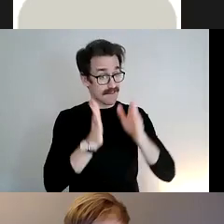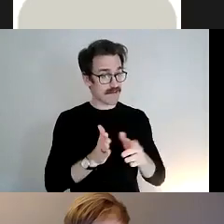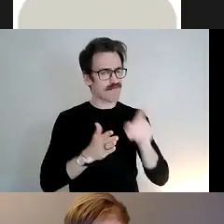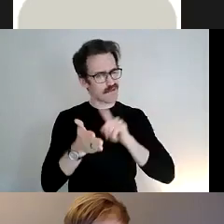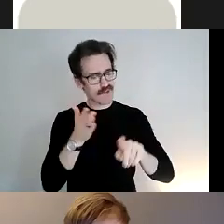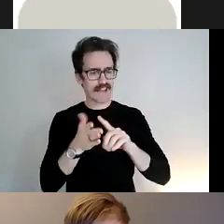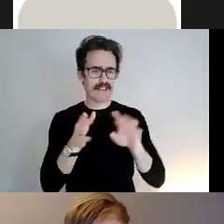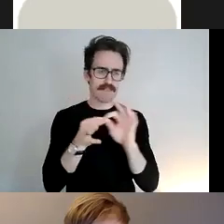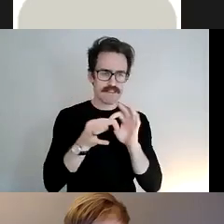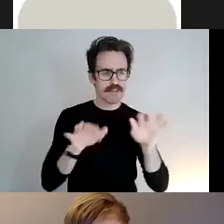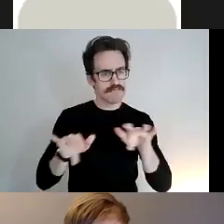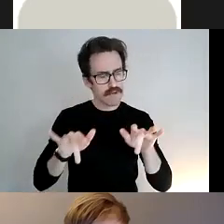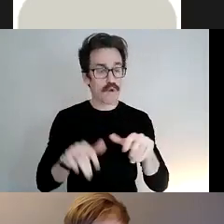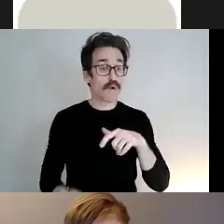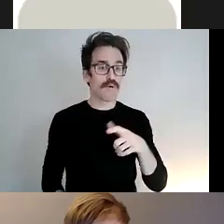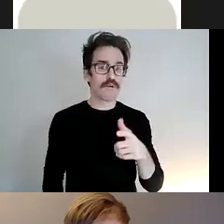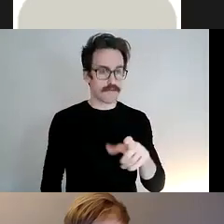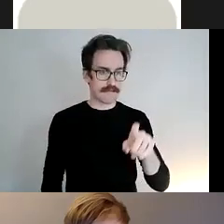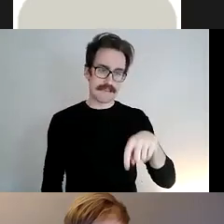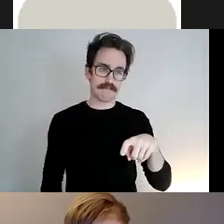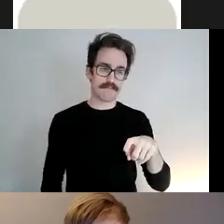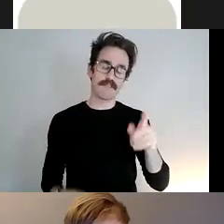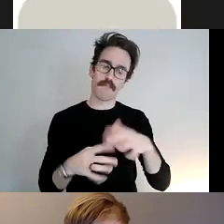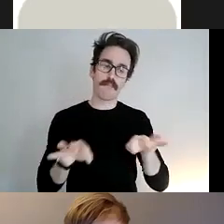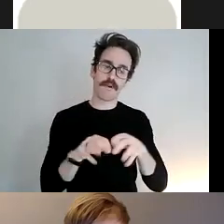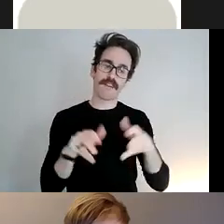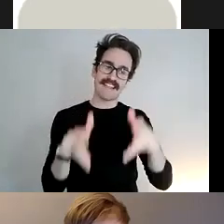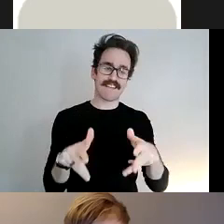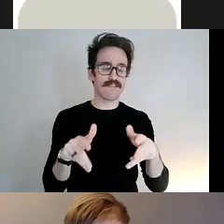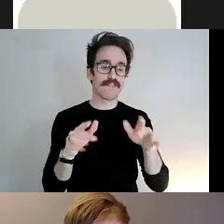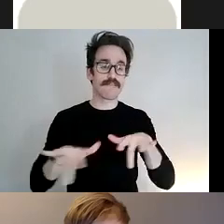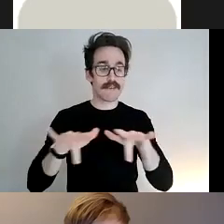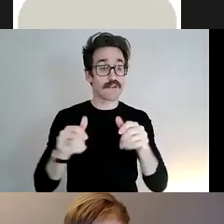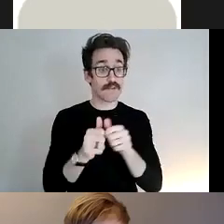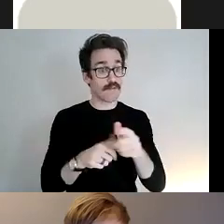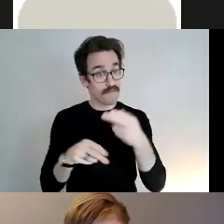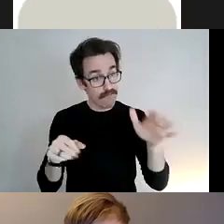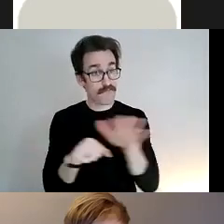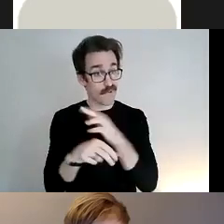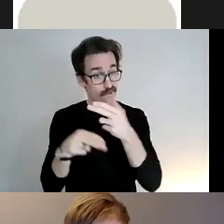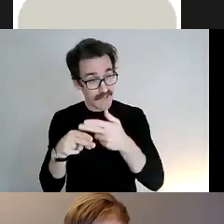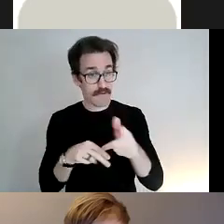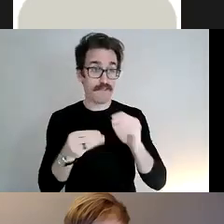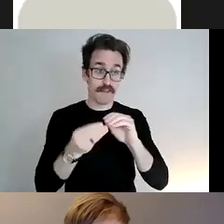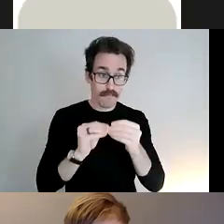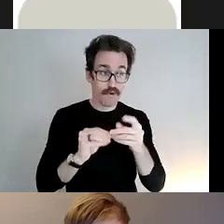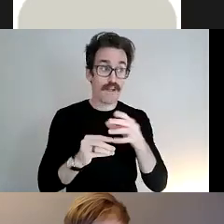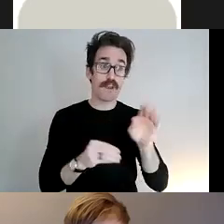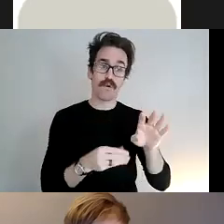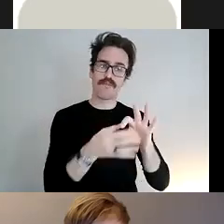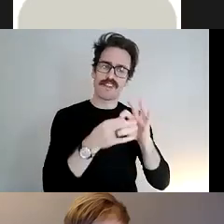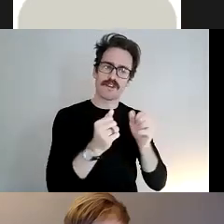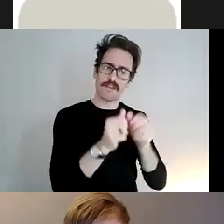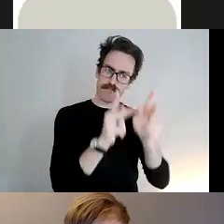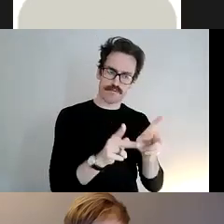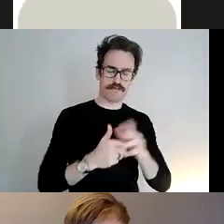and you do need to leave a message. It's important to leave a message with your name and number, your full name, your number, and your relationship to the person, as